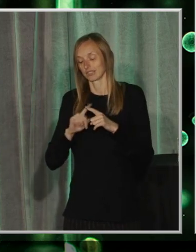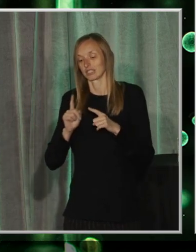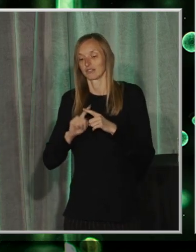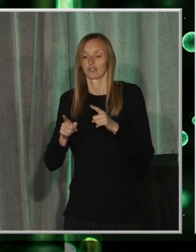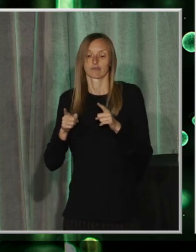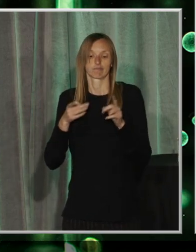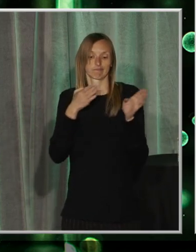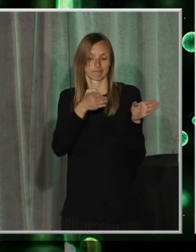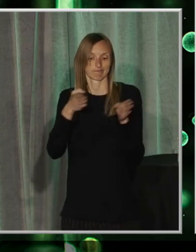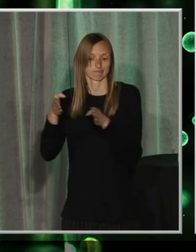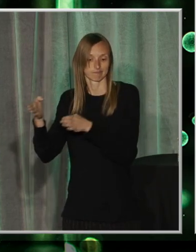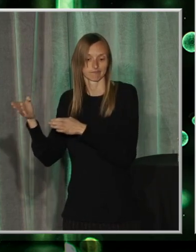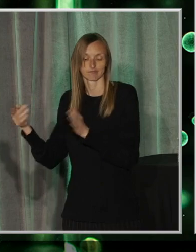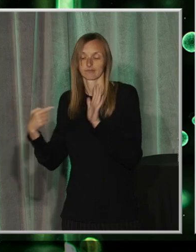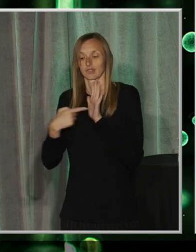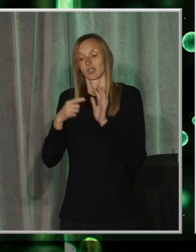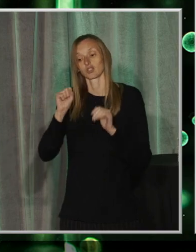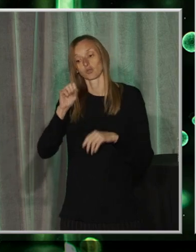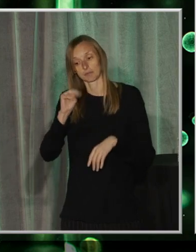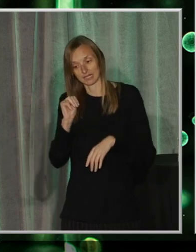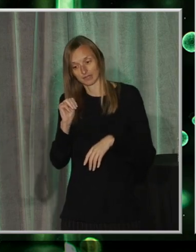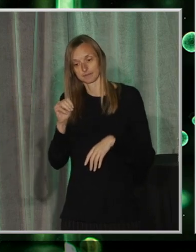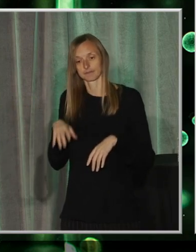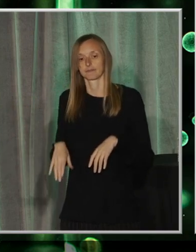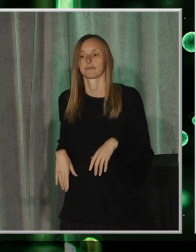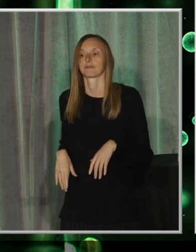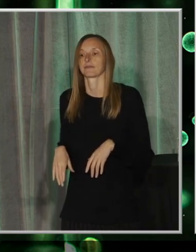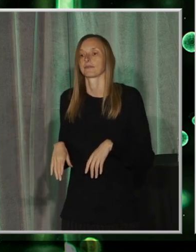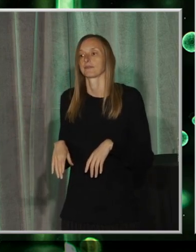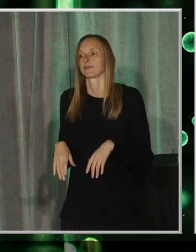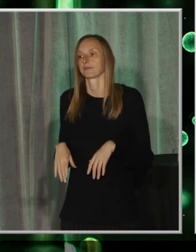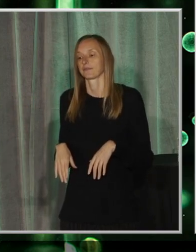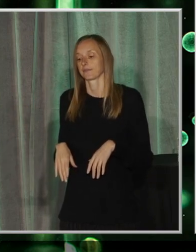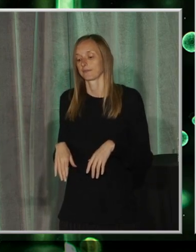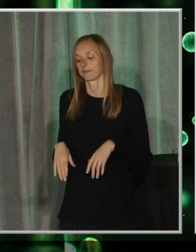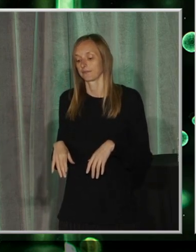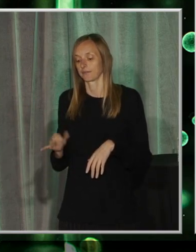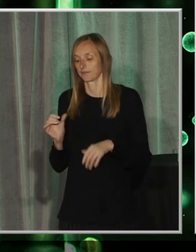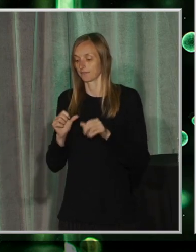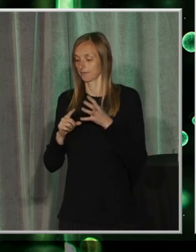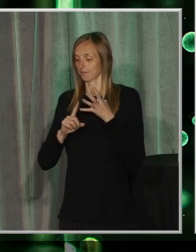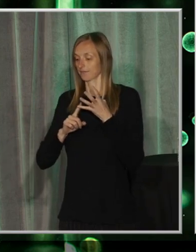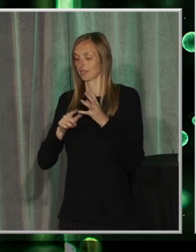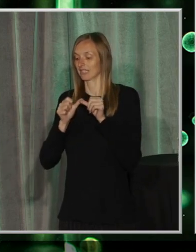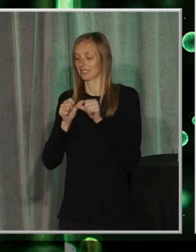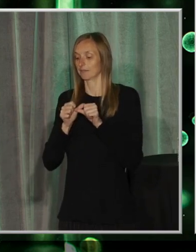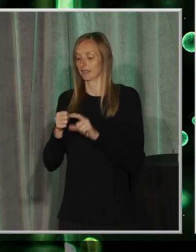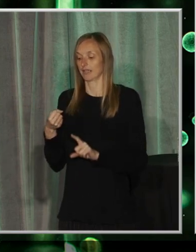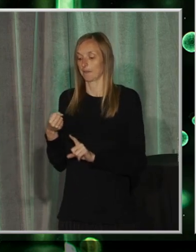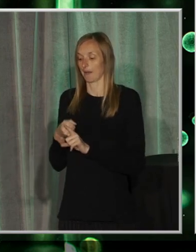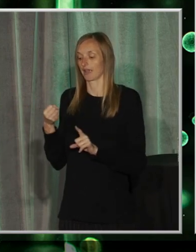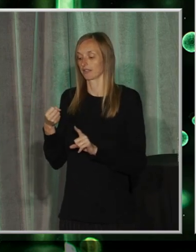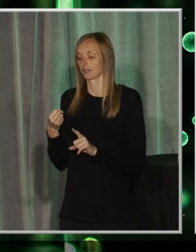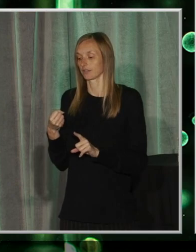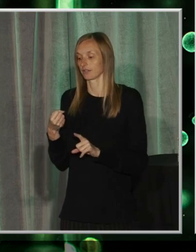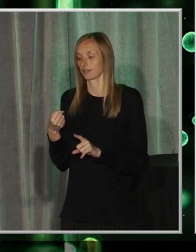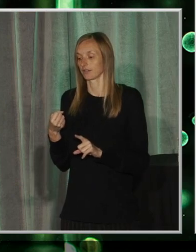platforms. I would even mention social media platforms. And sustainability and impact, this is where